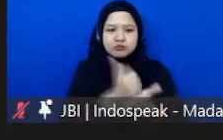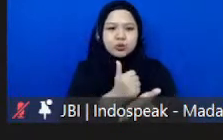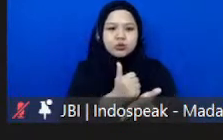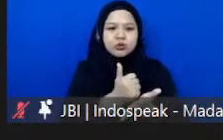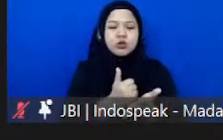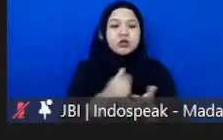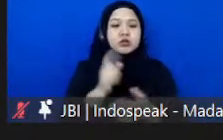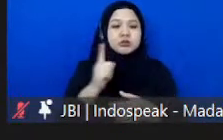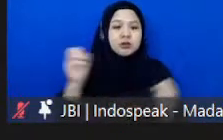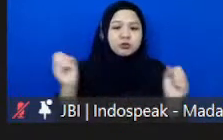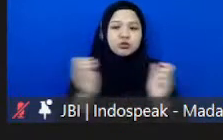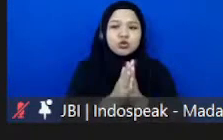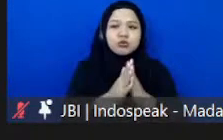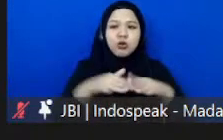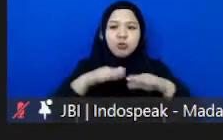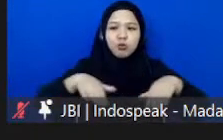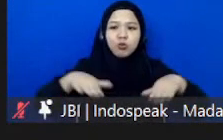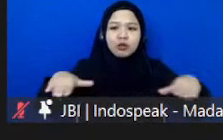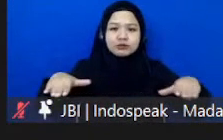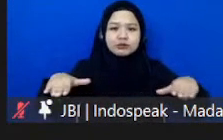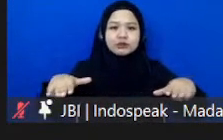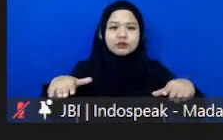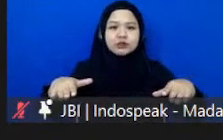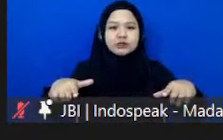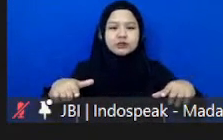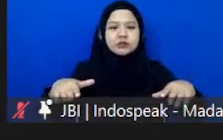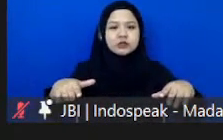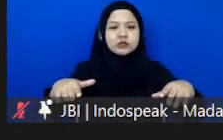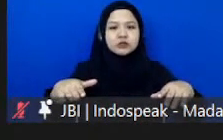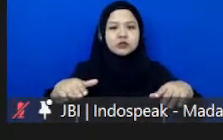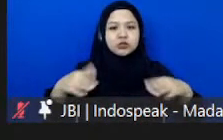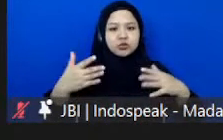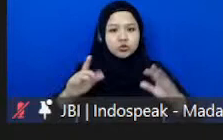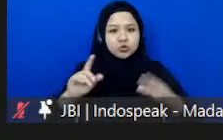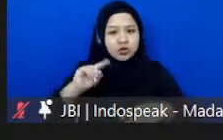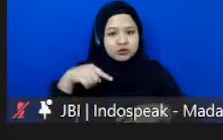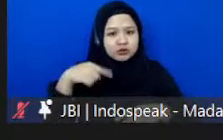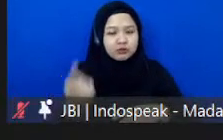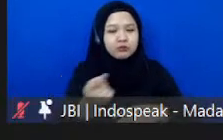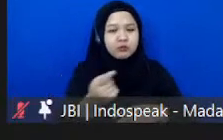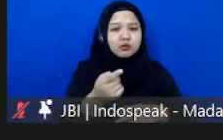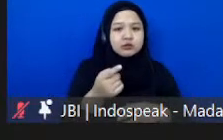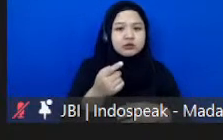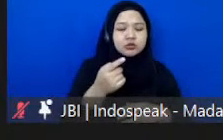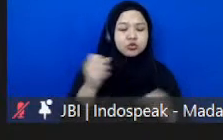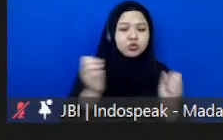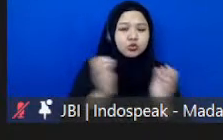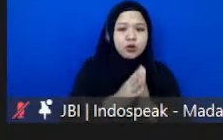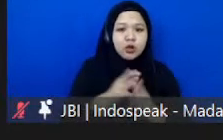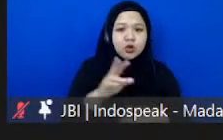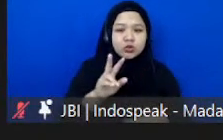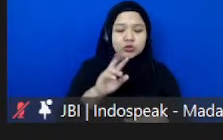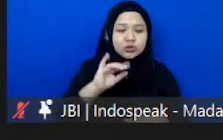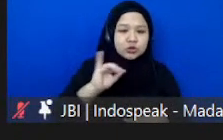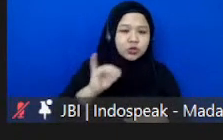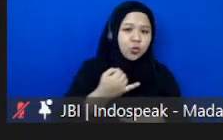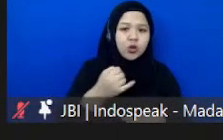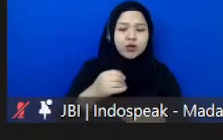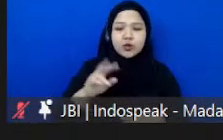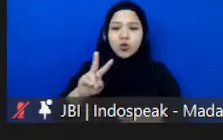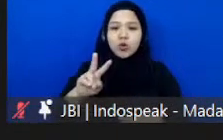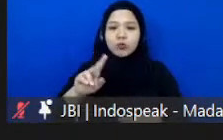population was released on the 21st of January, 2021, and gave